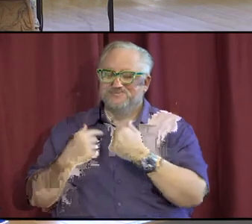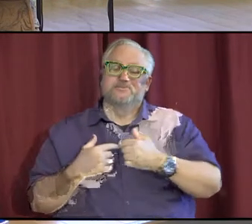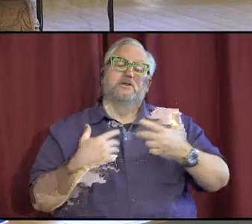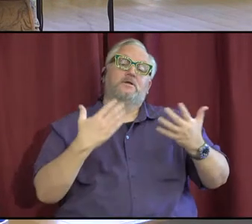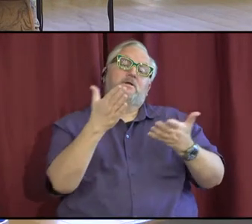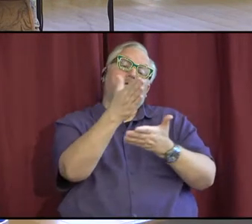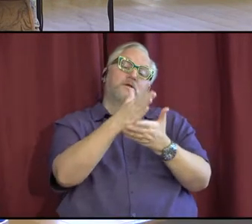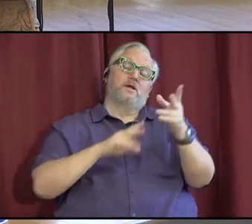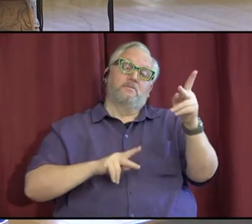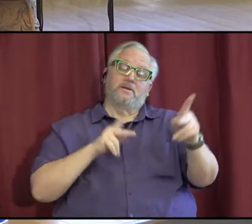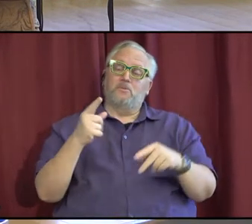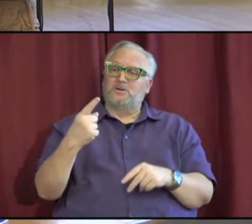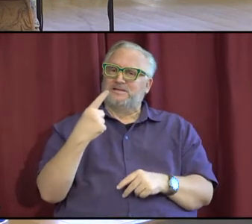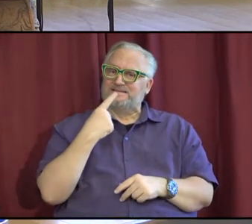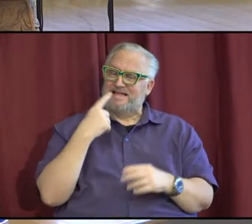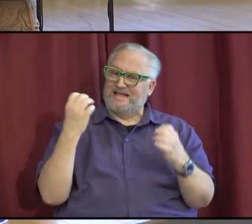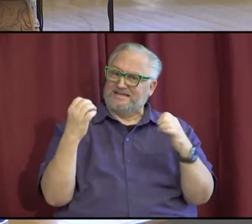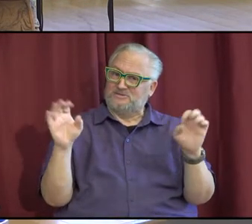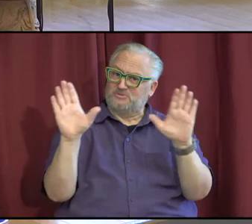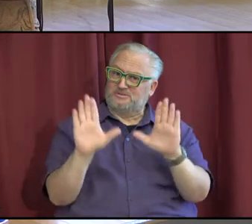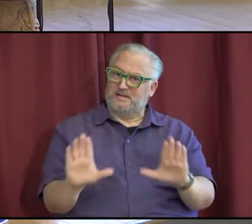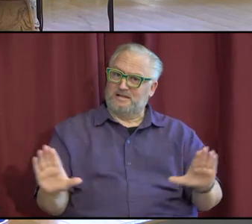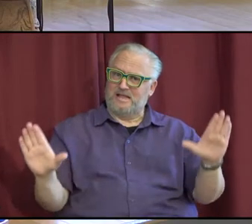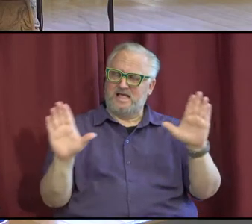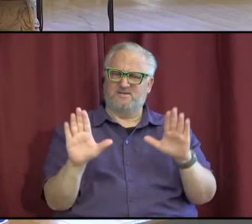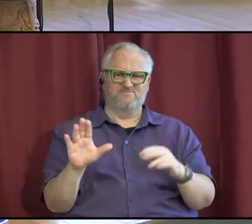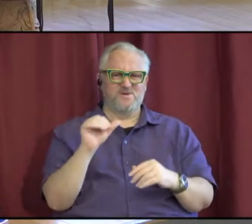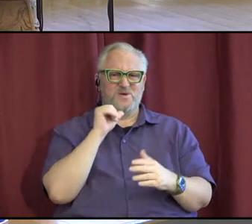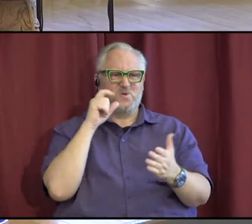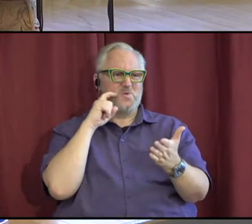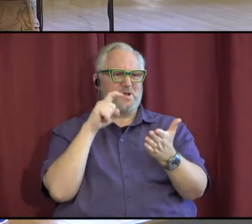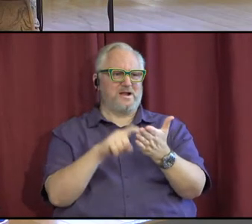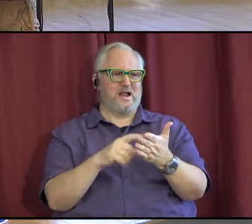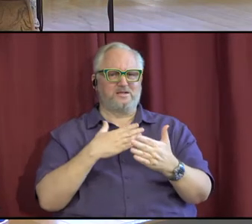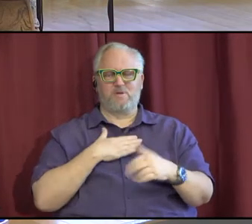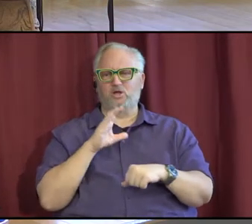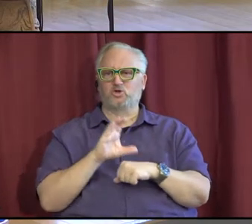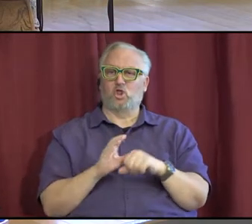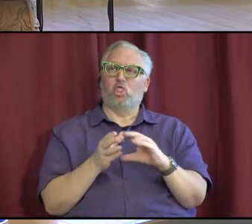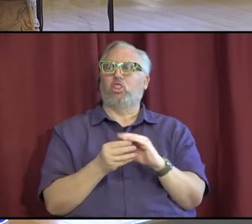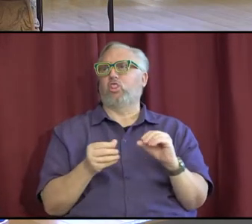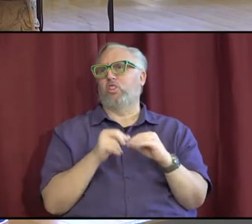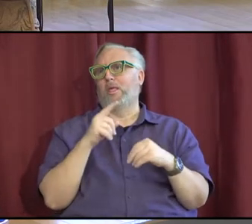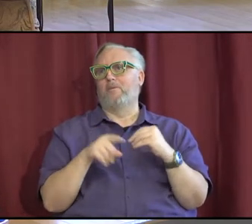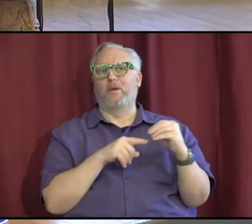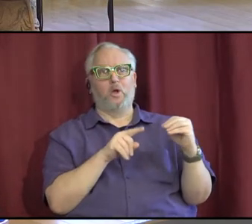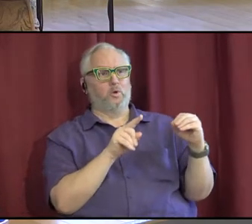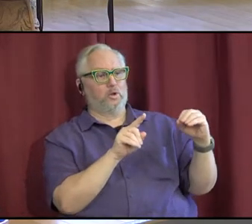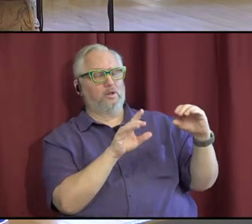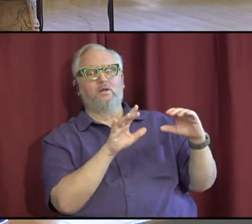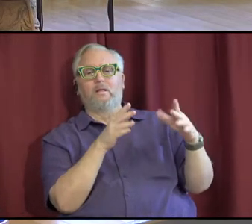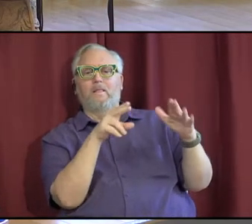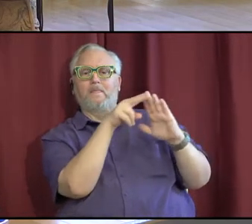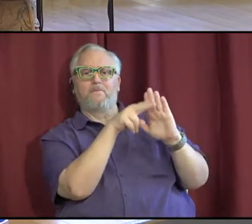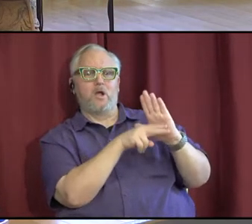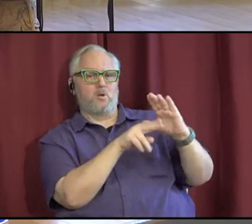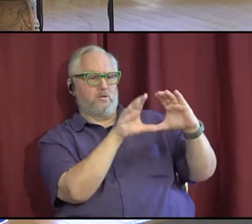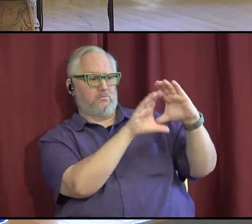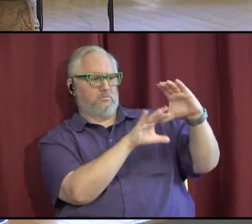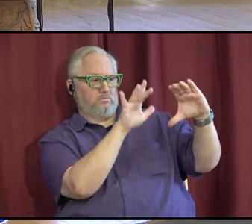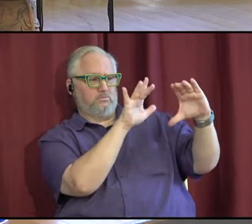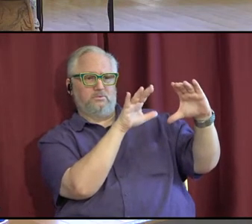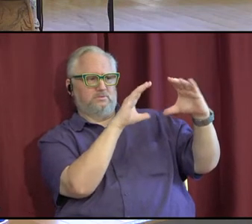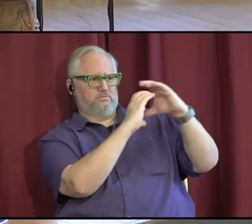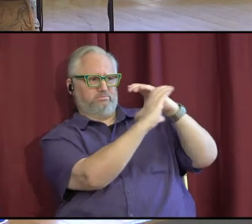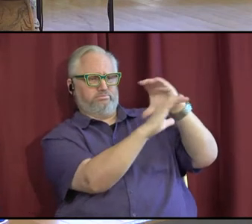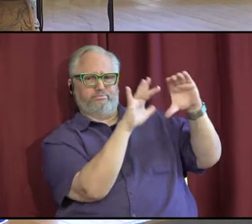Some have even said to me, "On Easter Sunday, I don't recognize my church with all this stuff about empty tombs and Jesus appearing